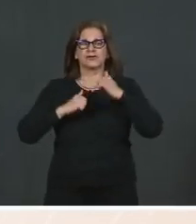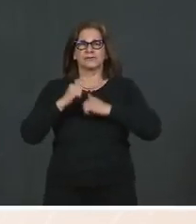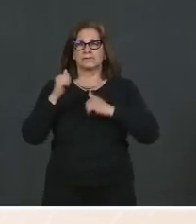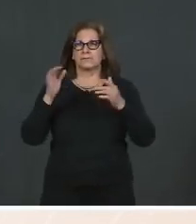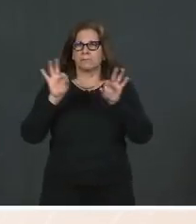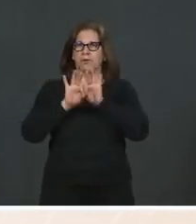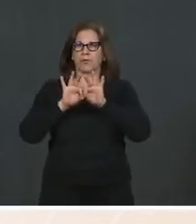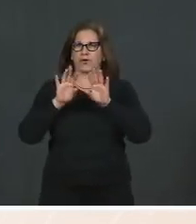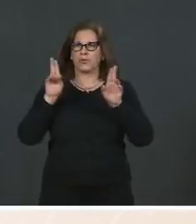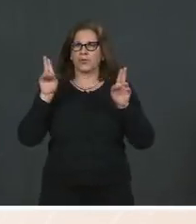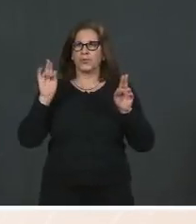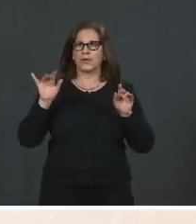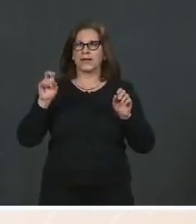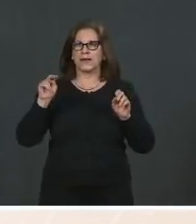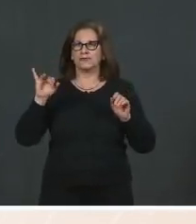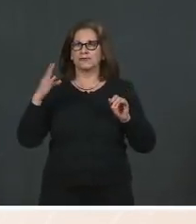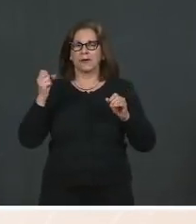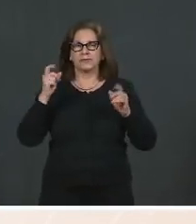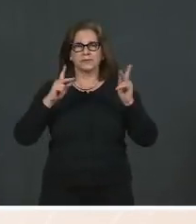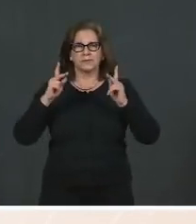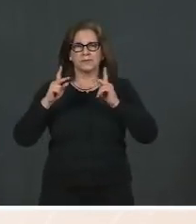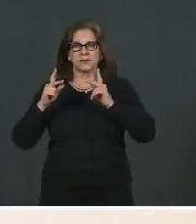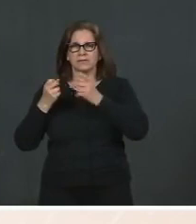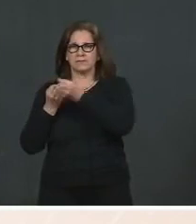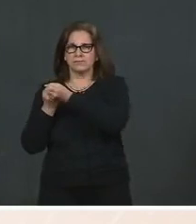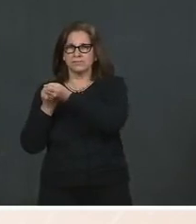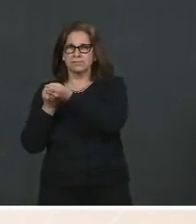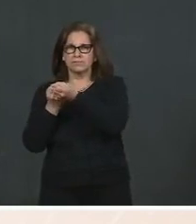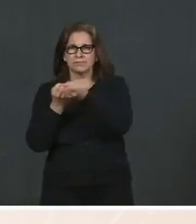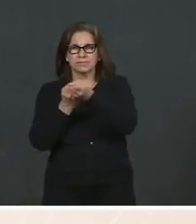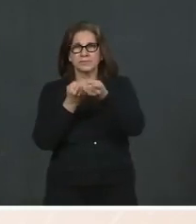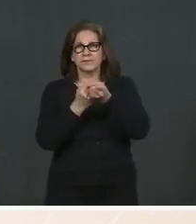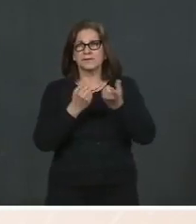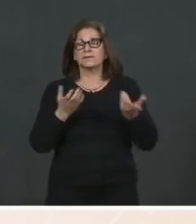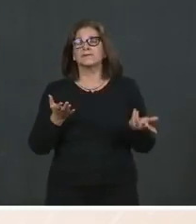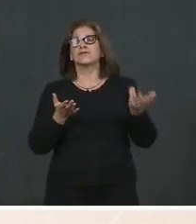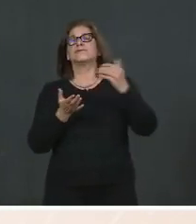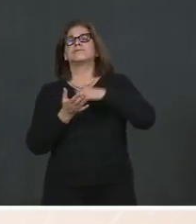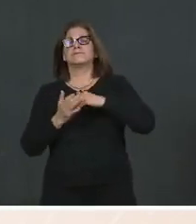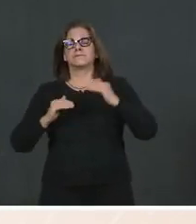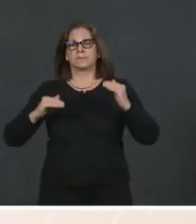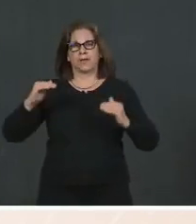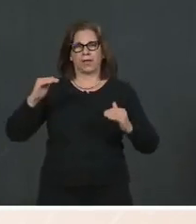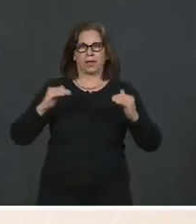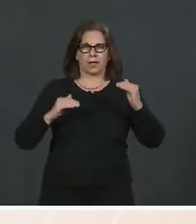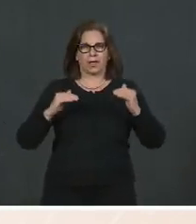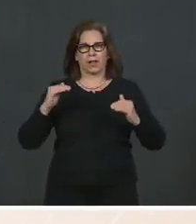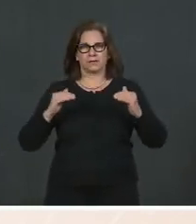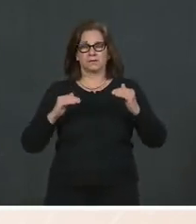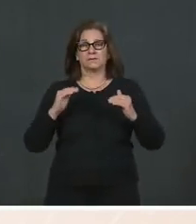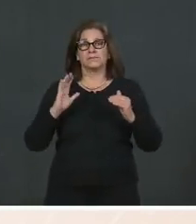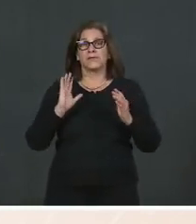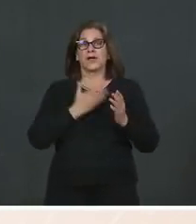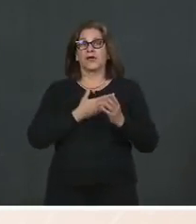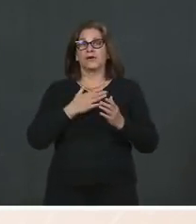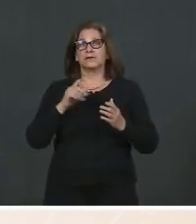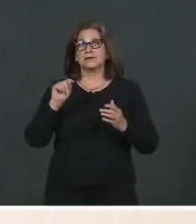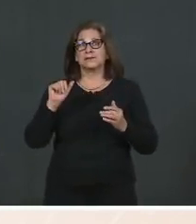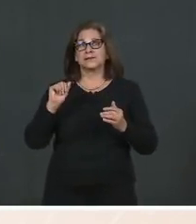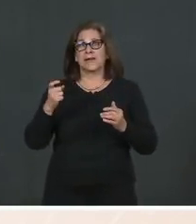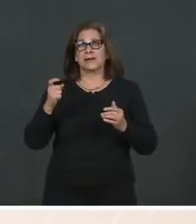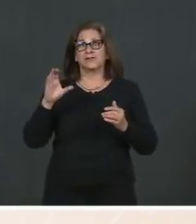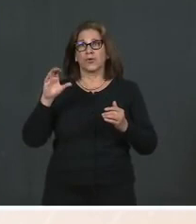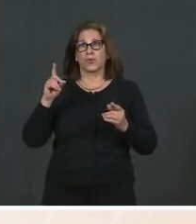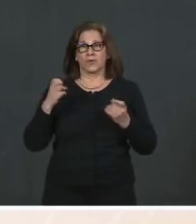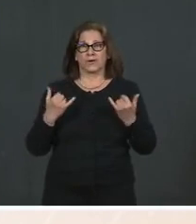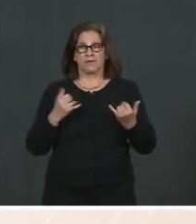to rebalance, to address our tax code that is out of date, and some could pay more in our